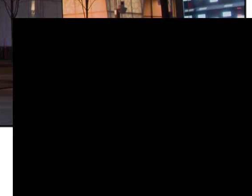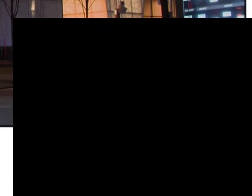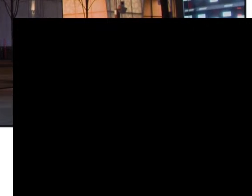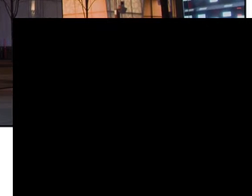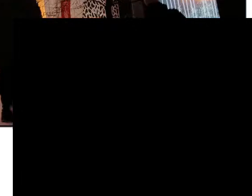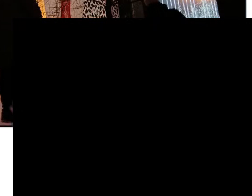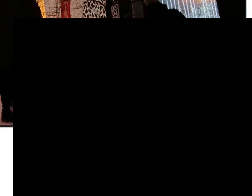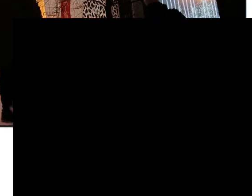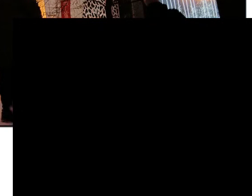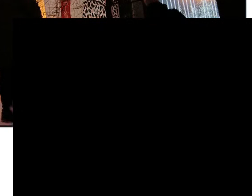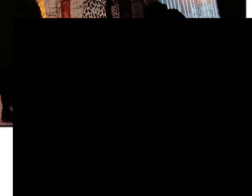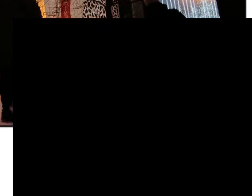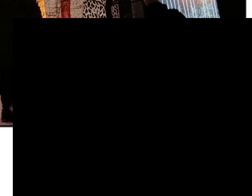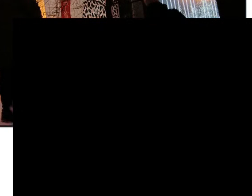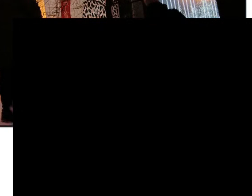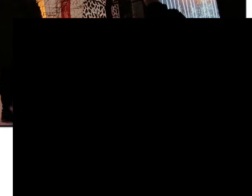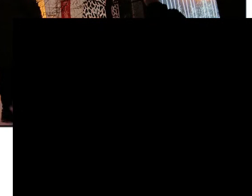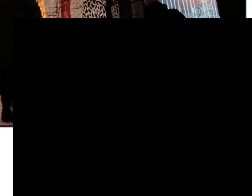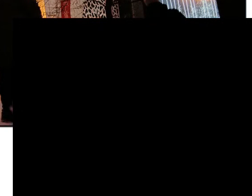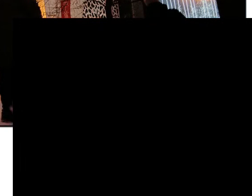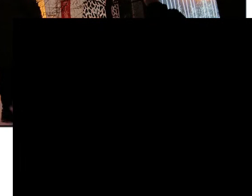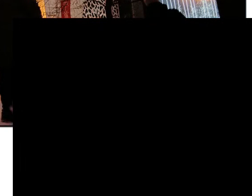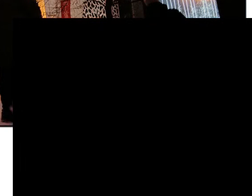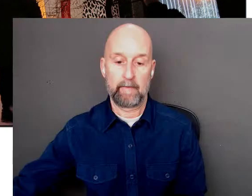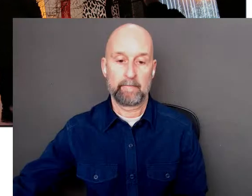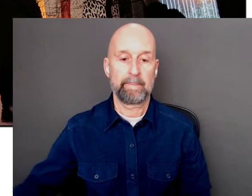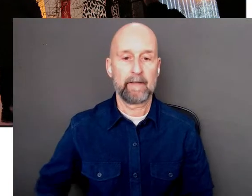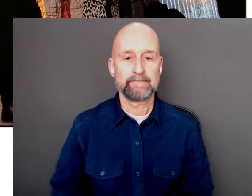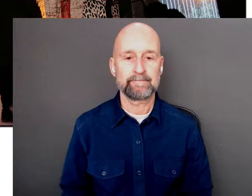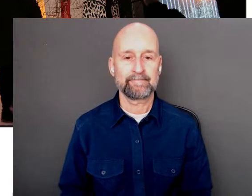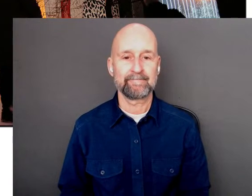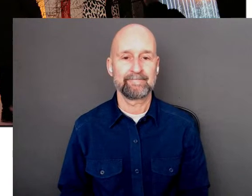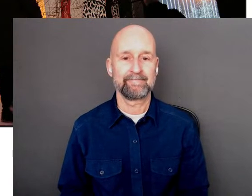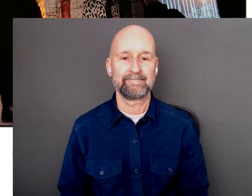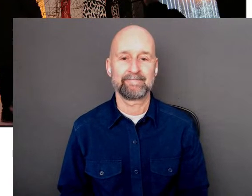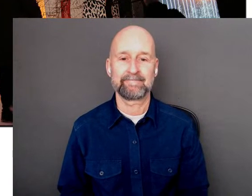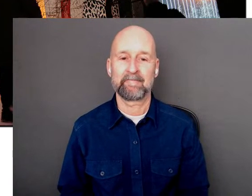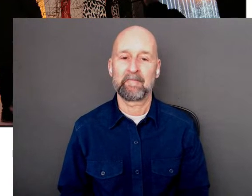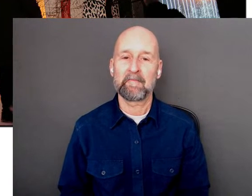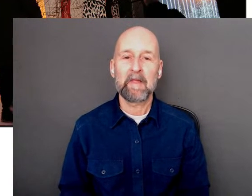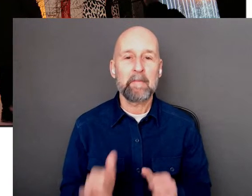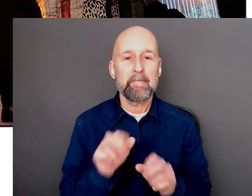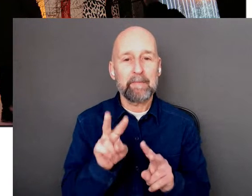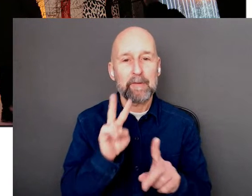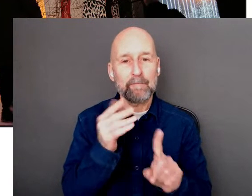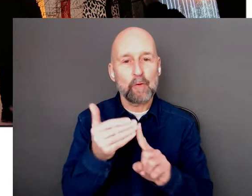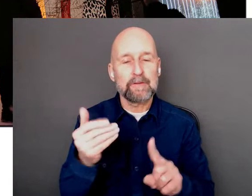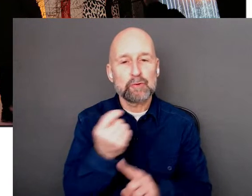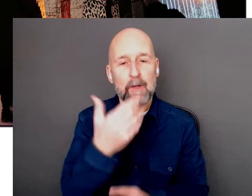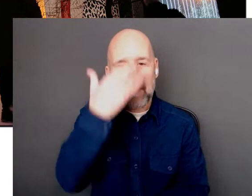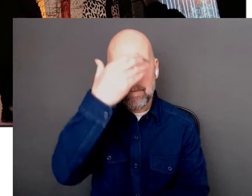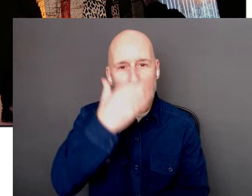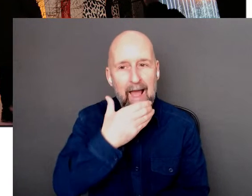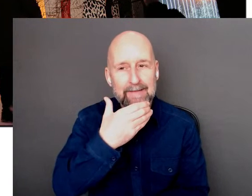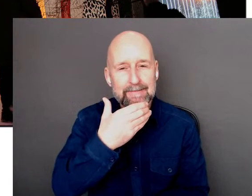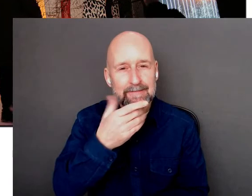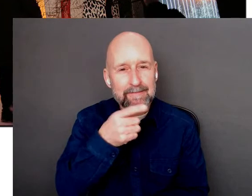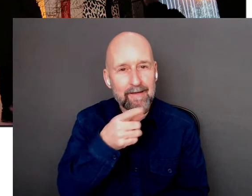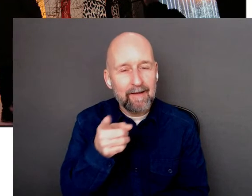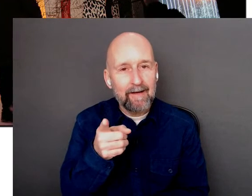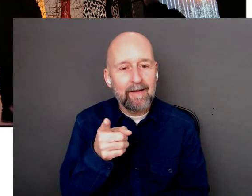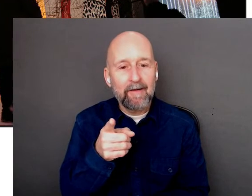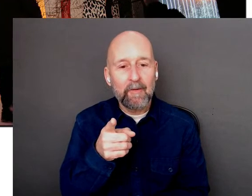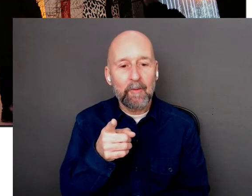So, well, maybe you've noticed some people wearing masks. So I don't know if this was the biggest Murphy's